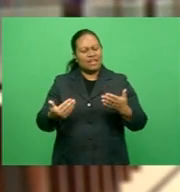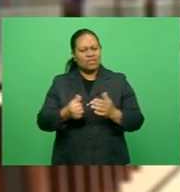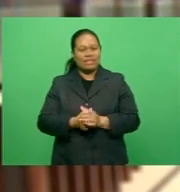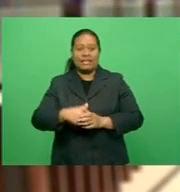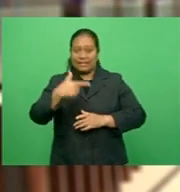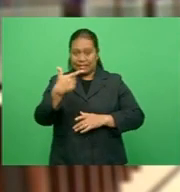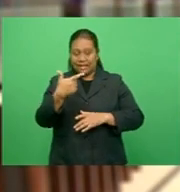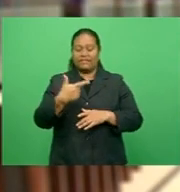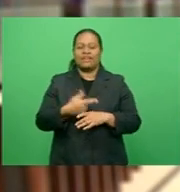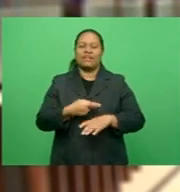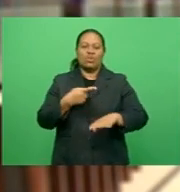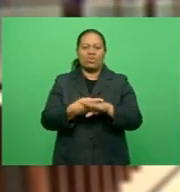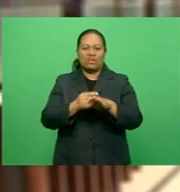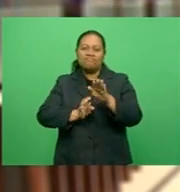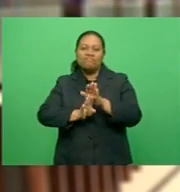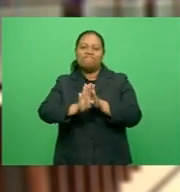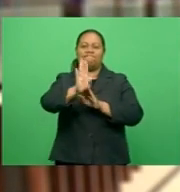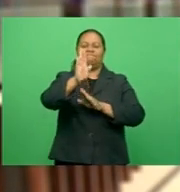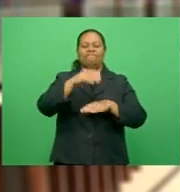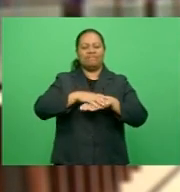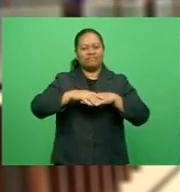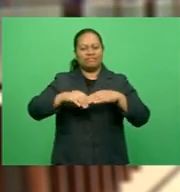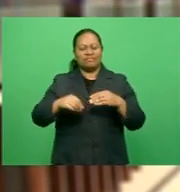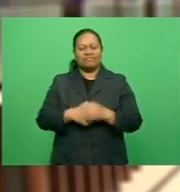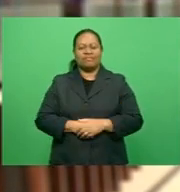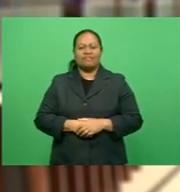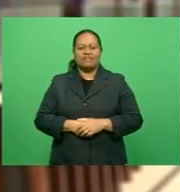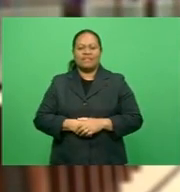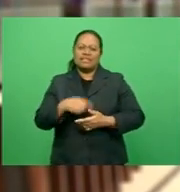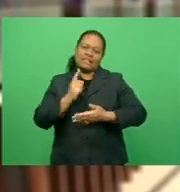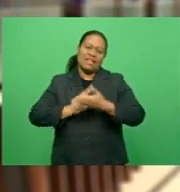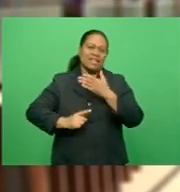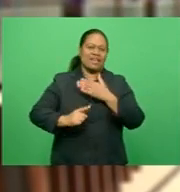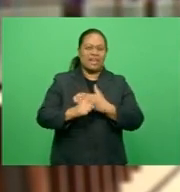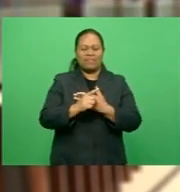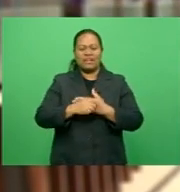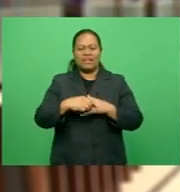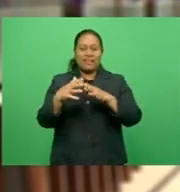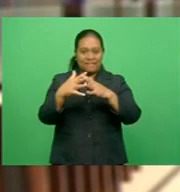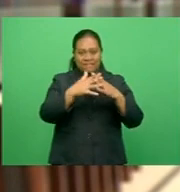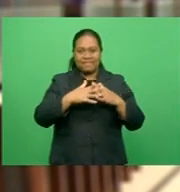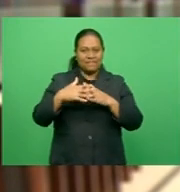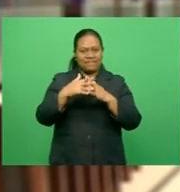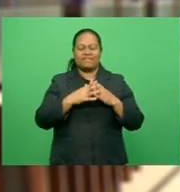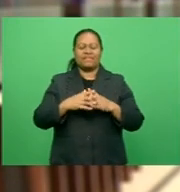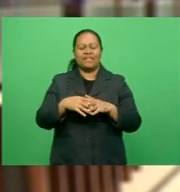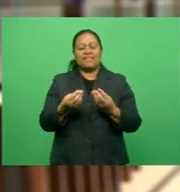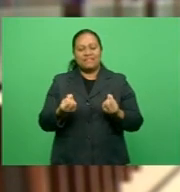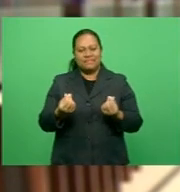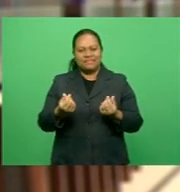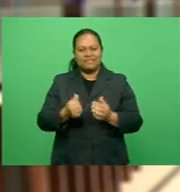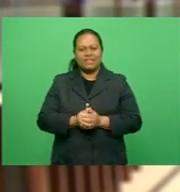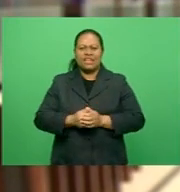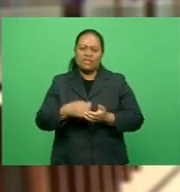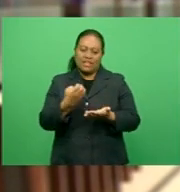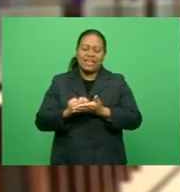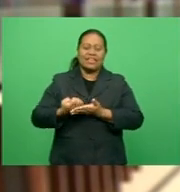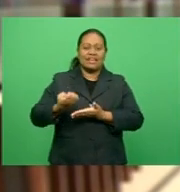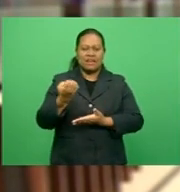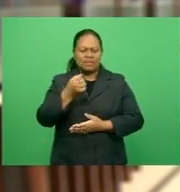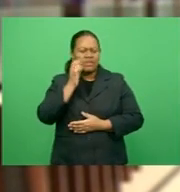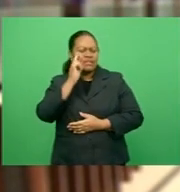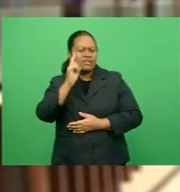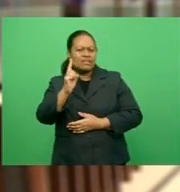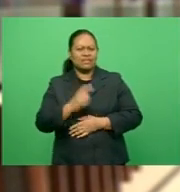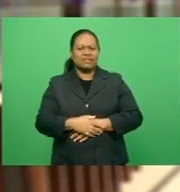7-week high against the dollar amidst a batch of generally weak U.S. data and reservations about the U.S. economic outlook for the pace